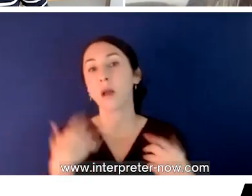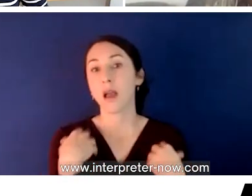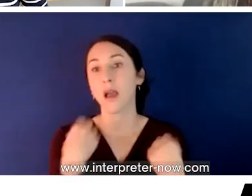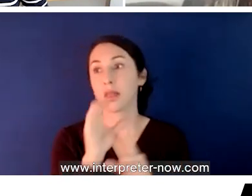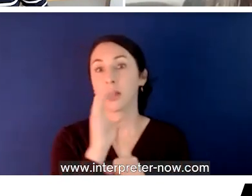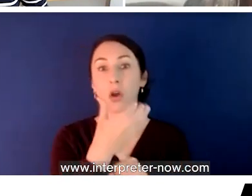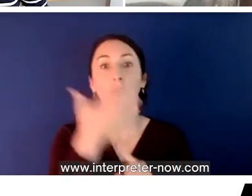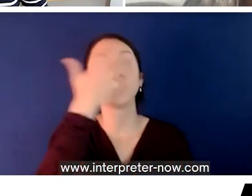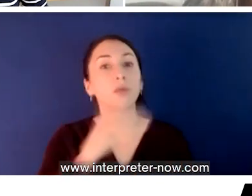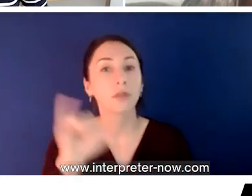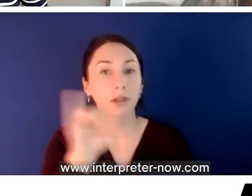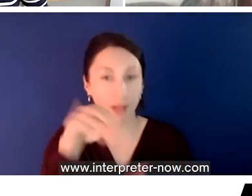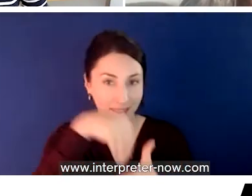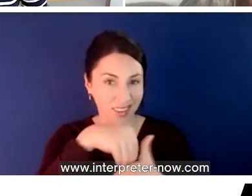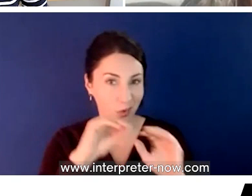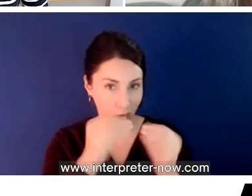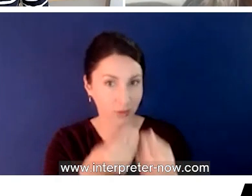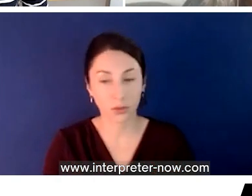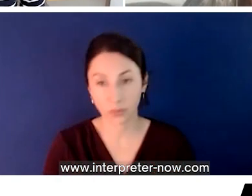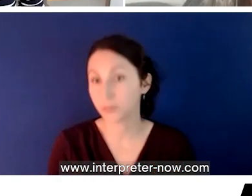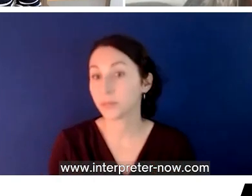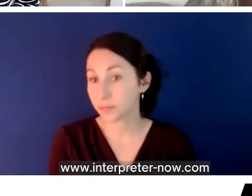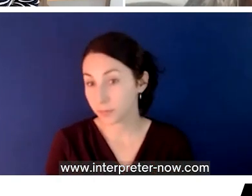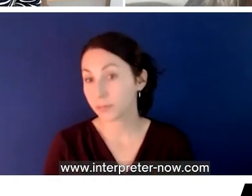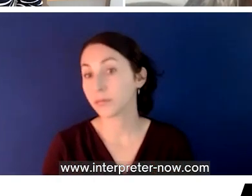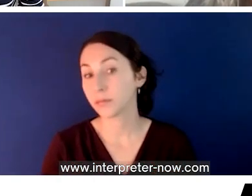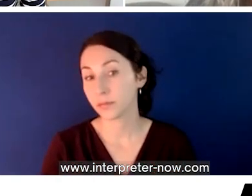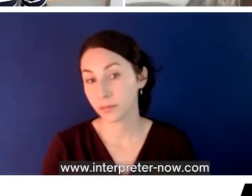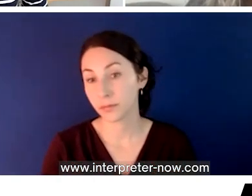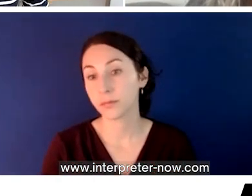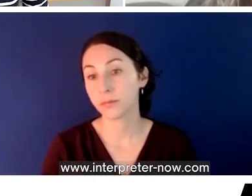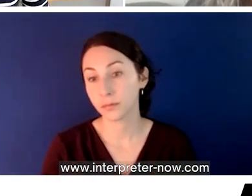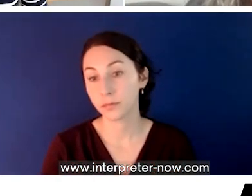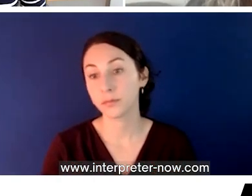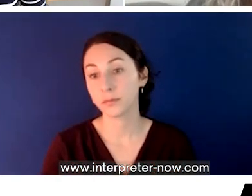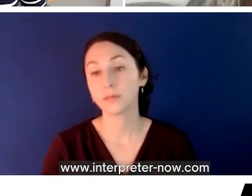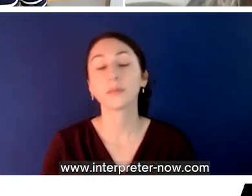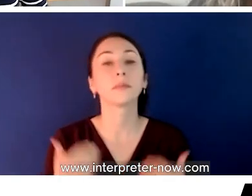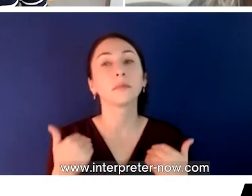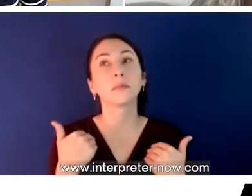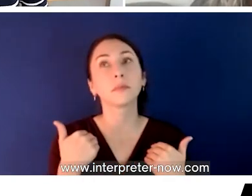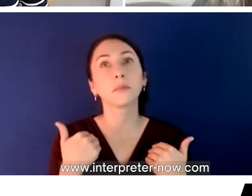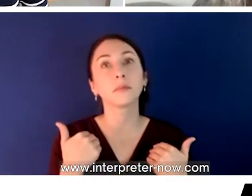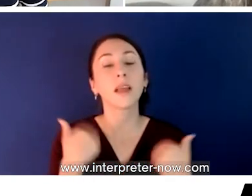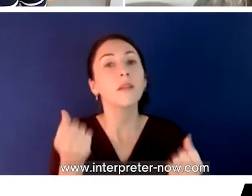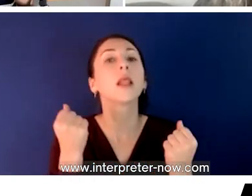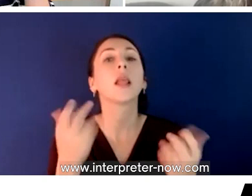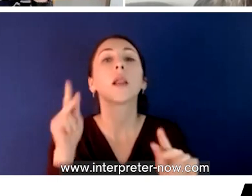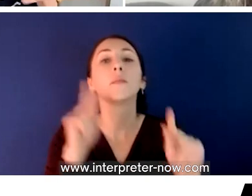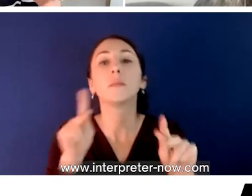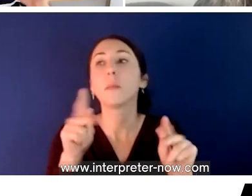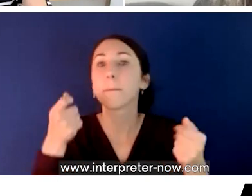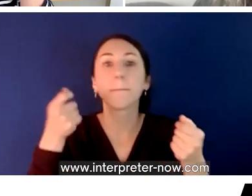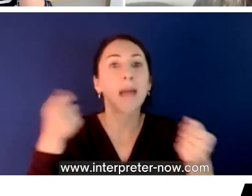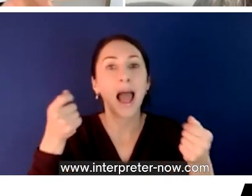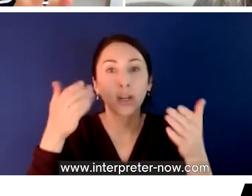culture looks like in an organization. Yeah. And I think there are a lot of managers that just want to